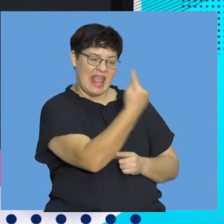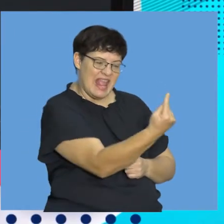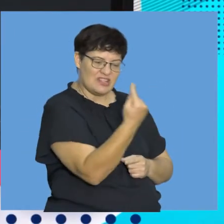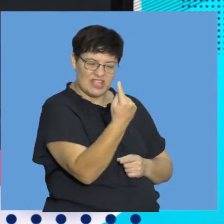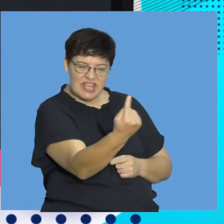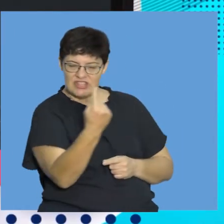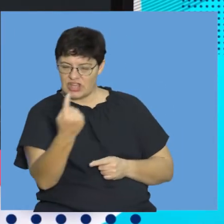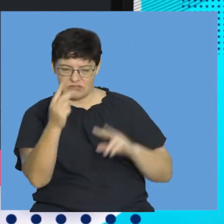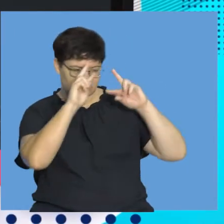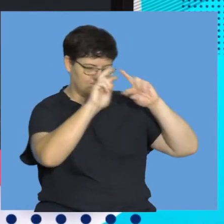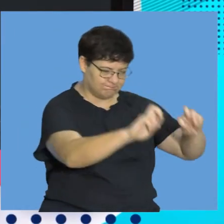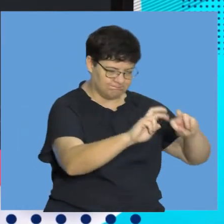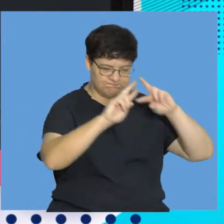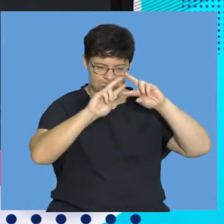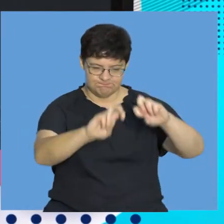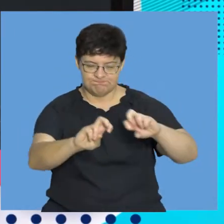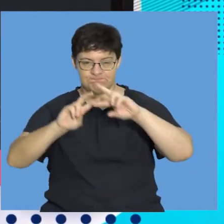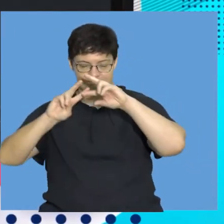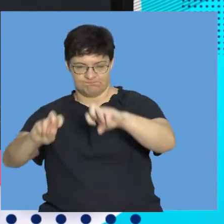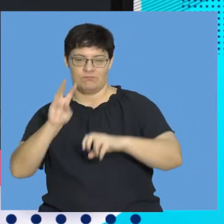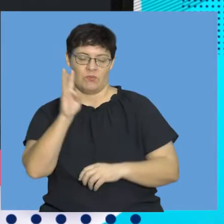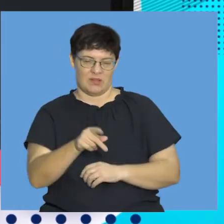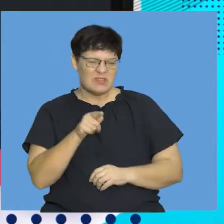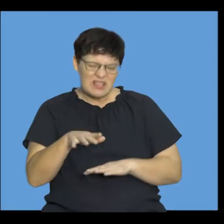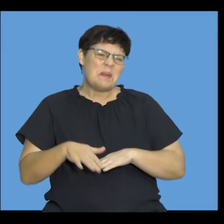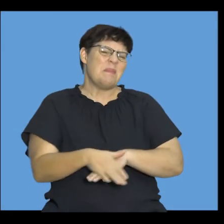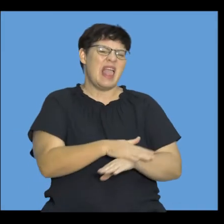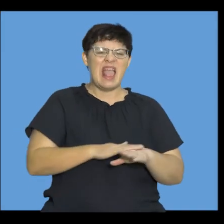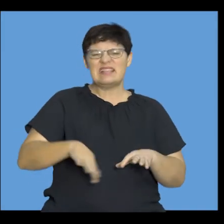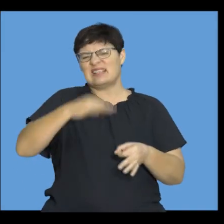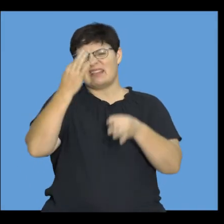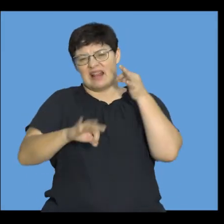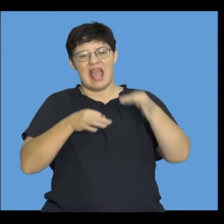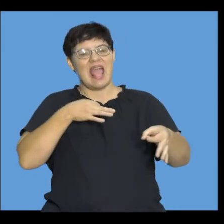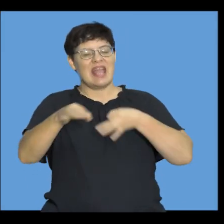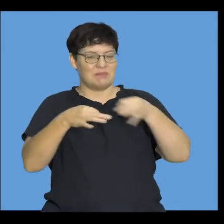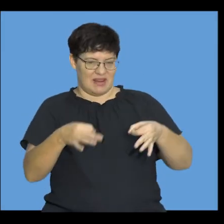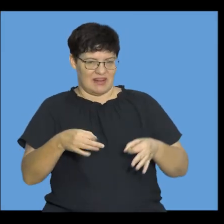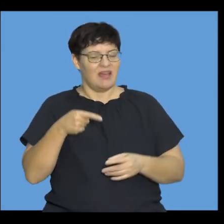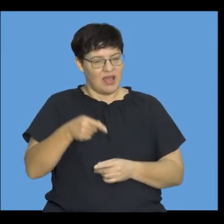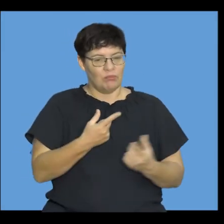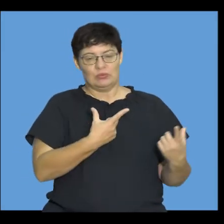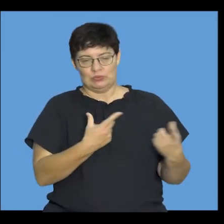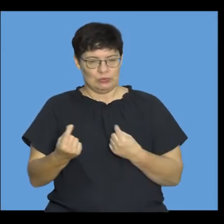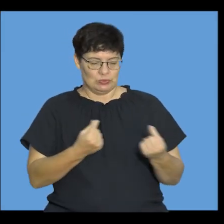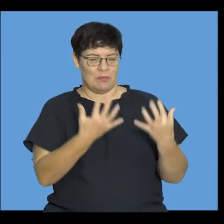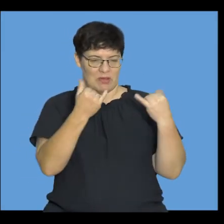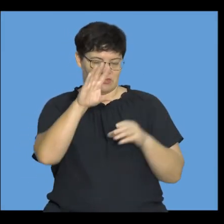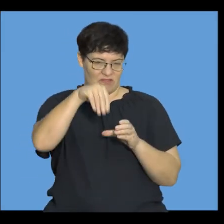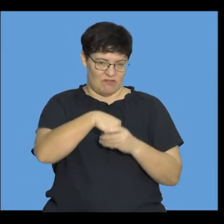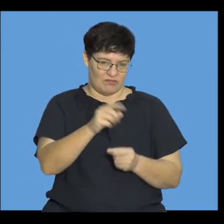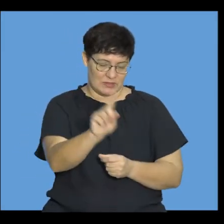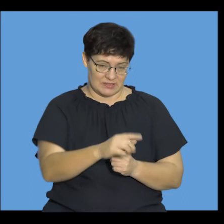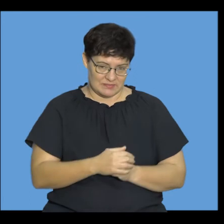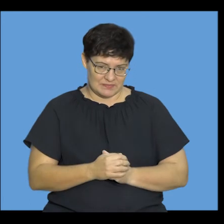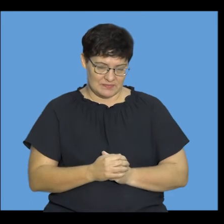and look at each item separately. But this is just a very basic and a simple way of understanding what would